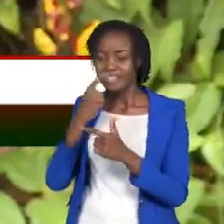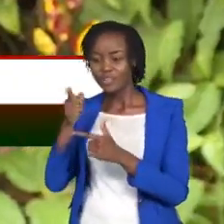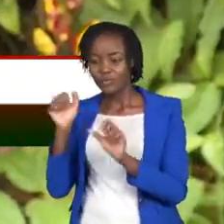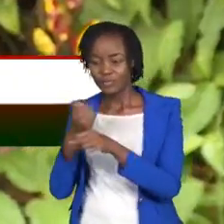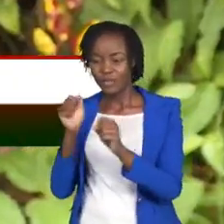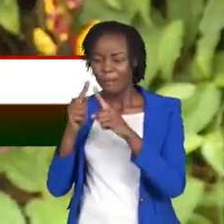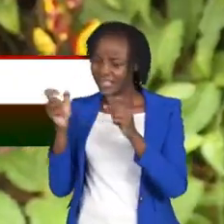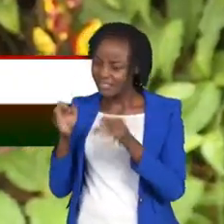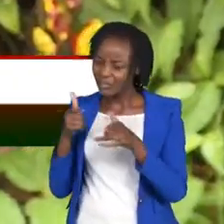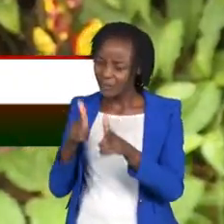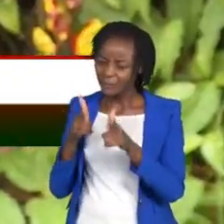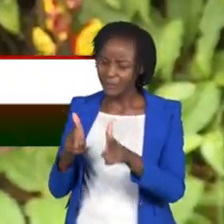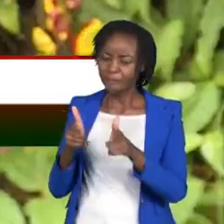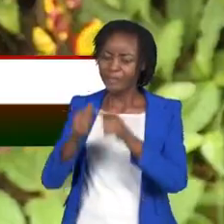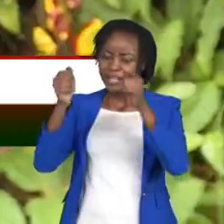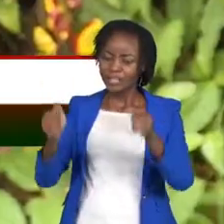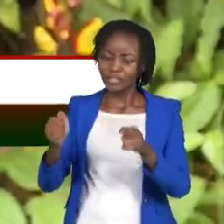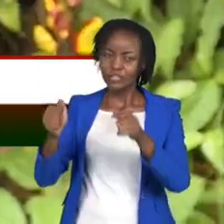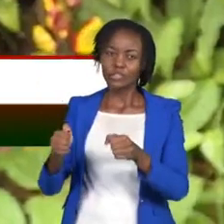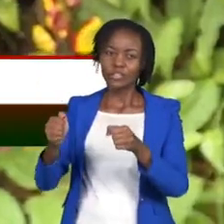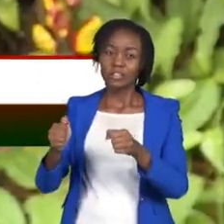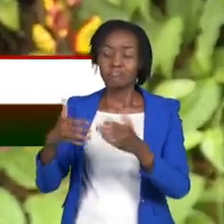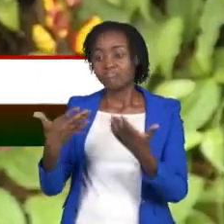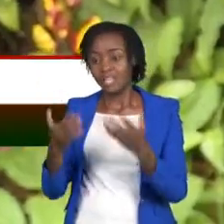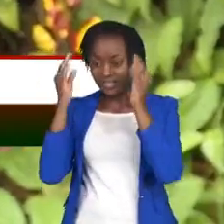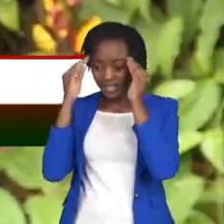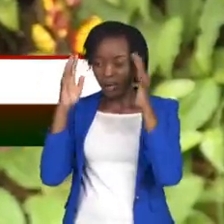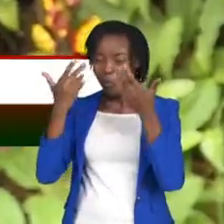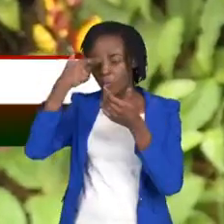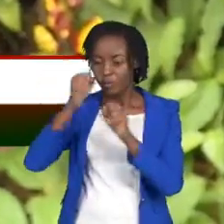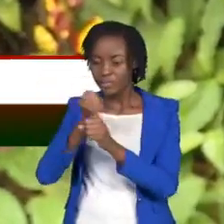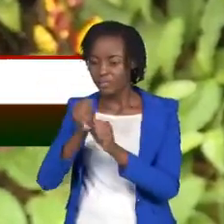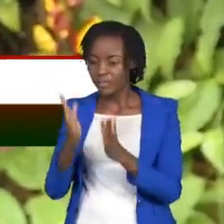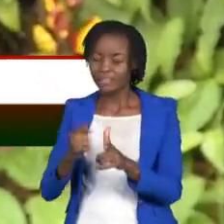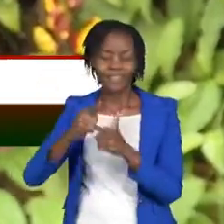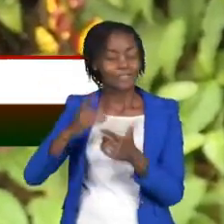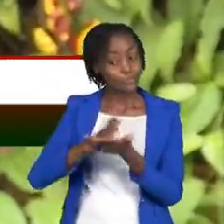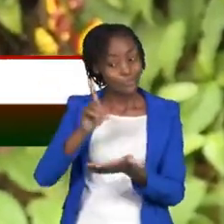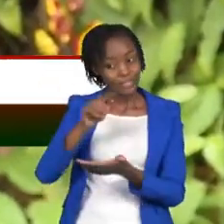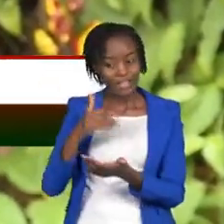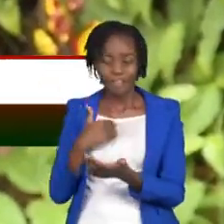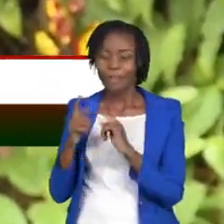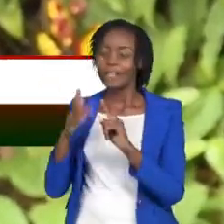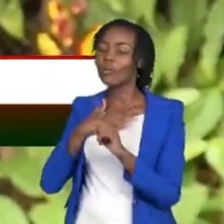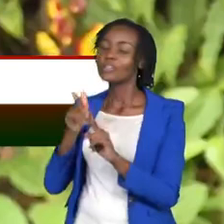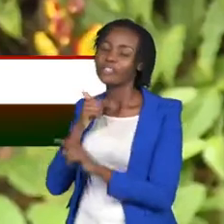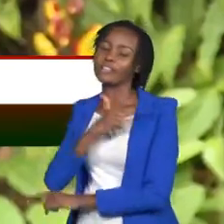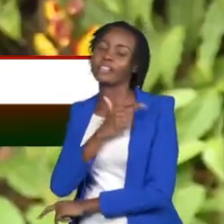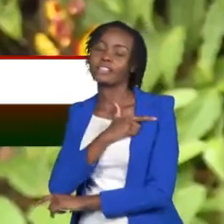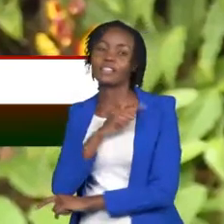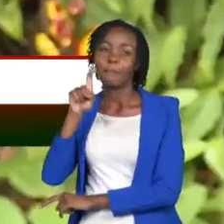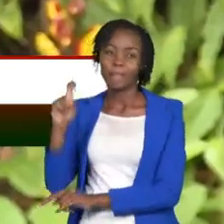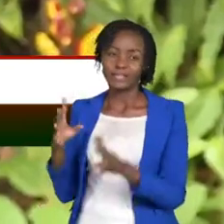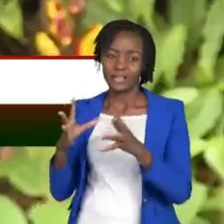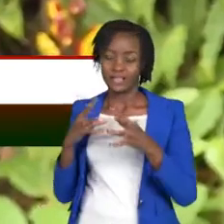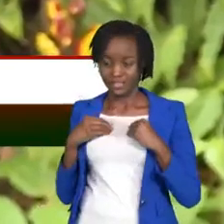continue blaming the education system, the policy makers, yes, they have a fault, but also ourselves to melegea kidogo. We have to also take up that mantle